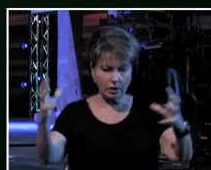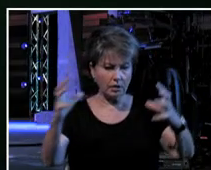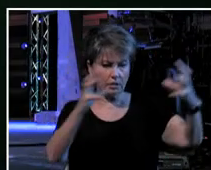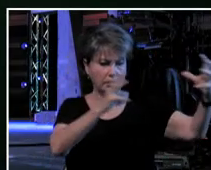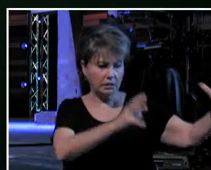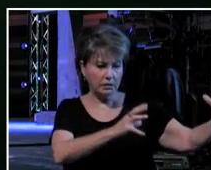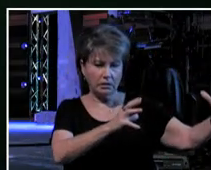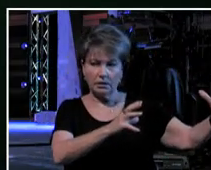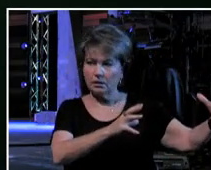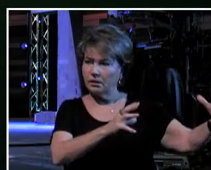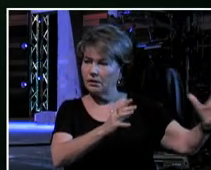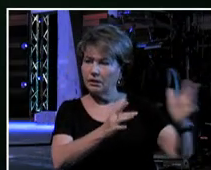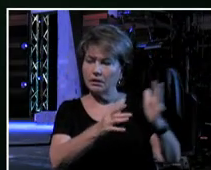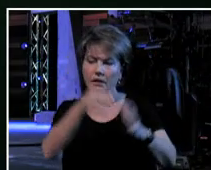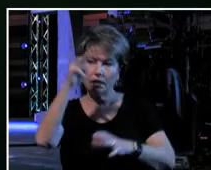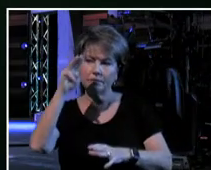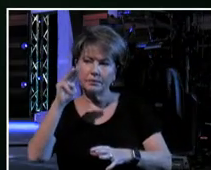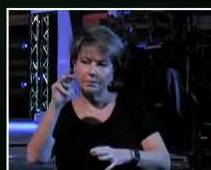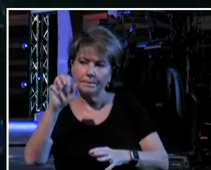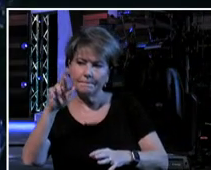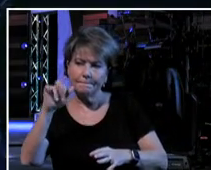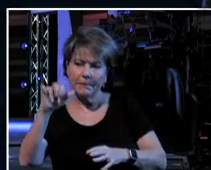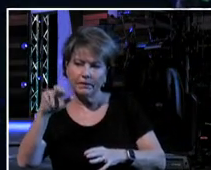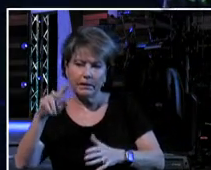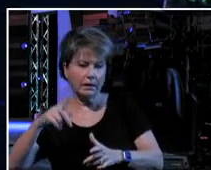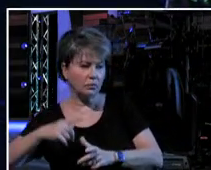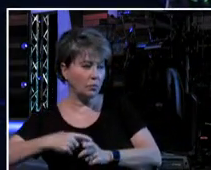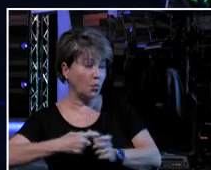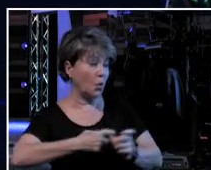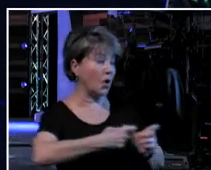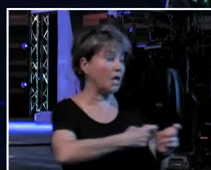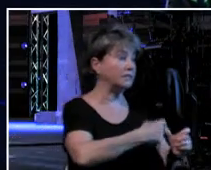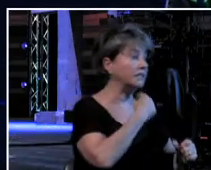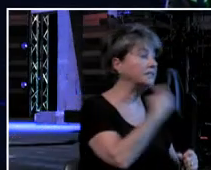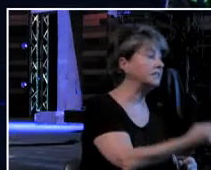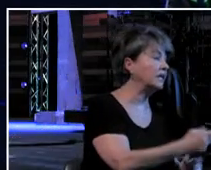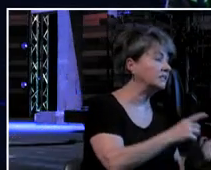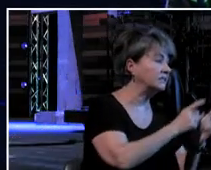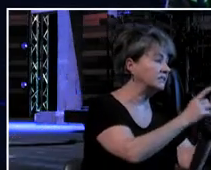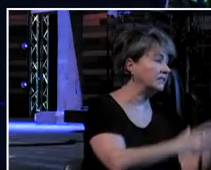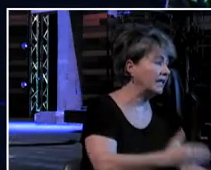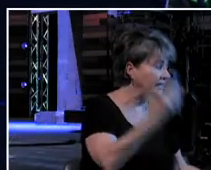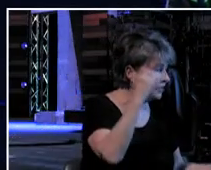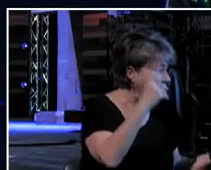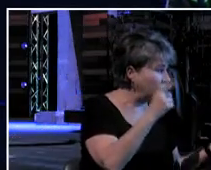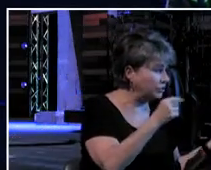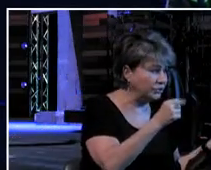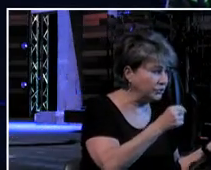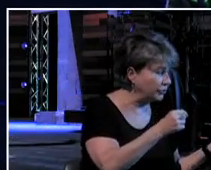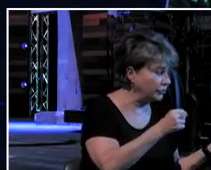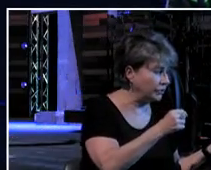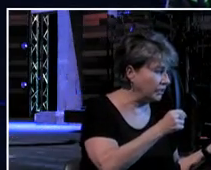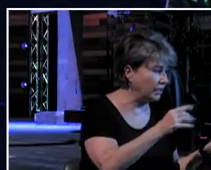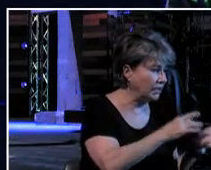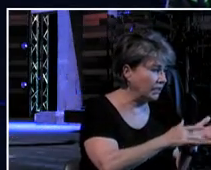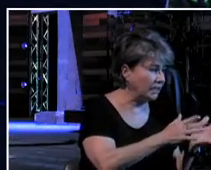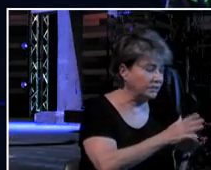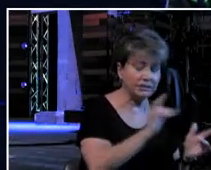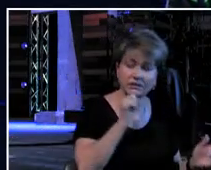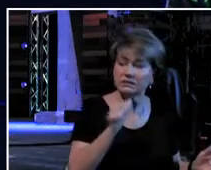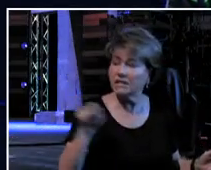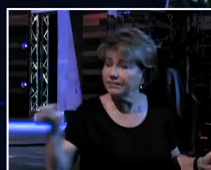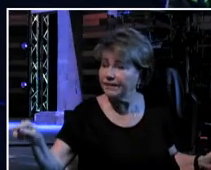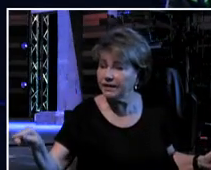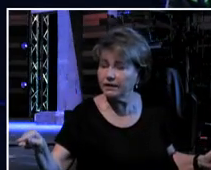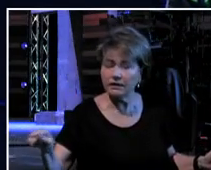She runs. She goes and tells the disciples. They don't know what to do with this news. So guess what they do? They do what I do. They run to the tomb and